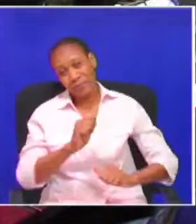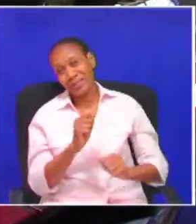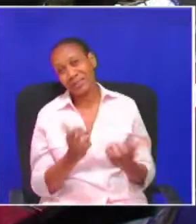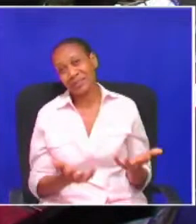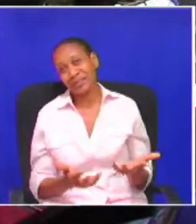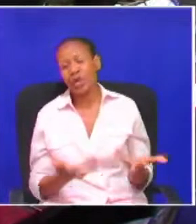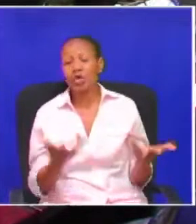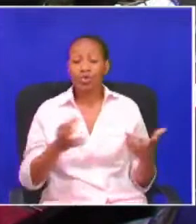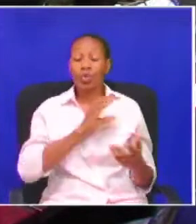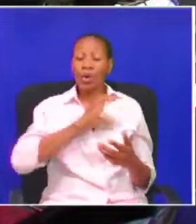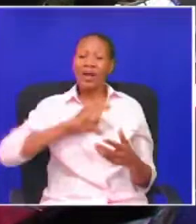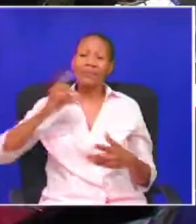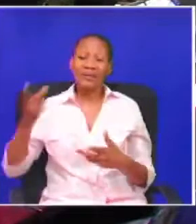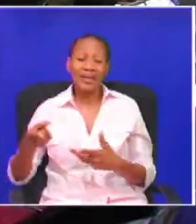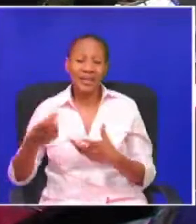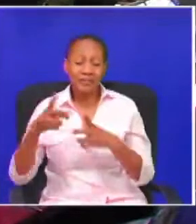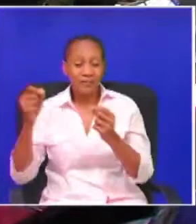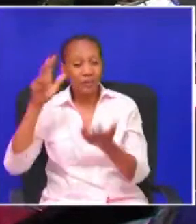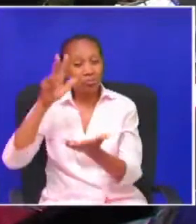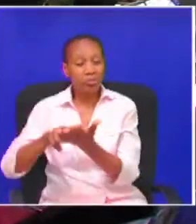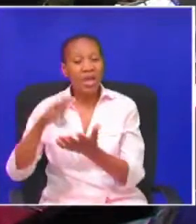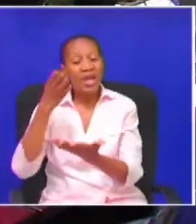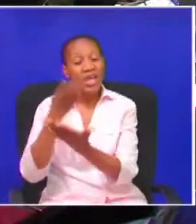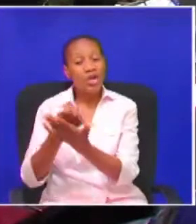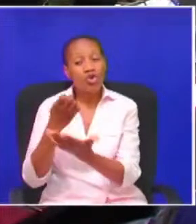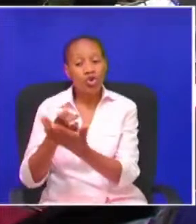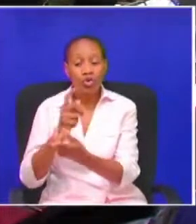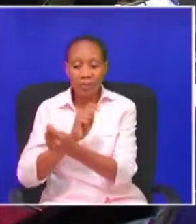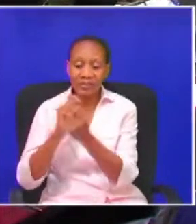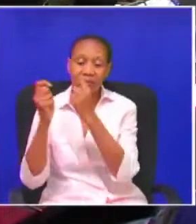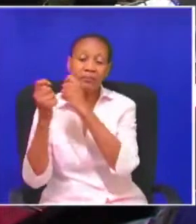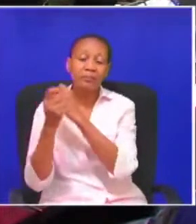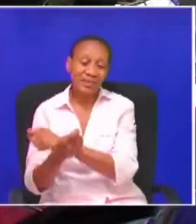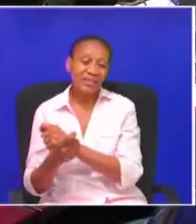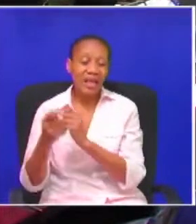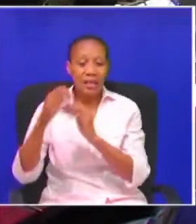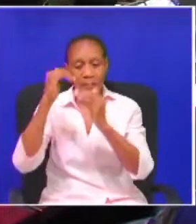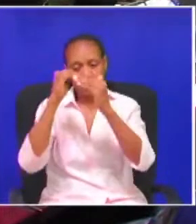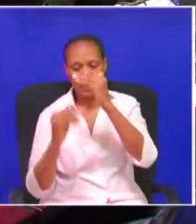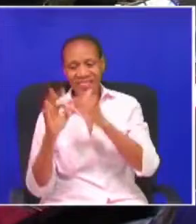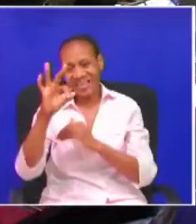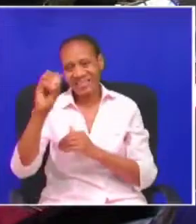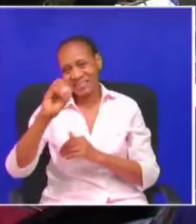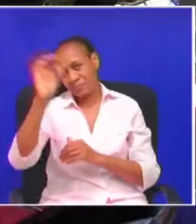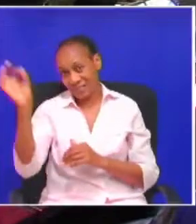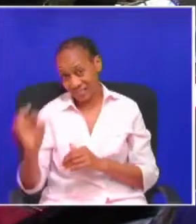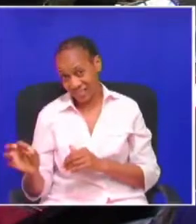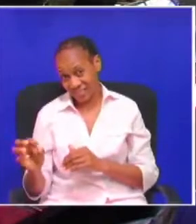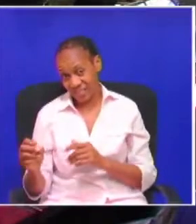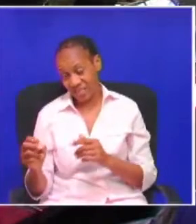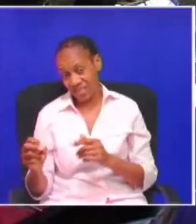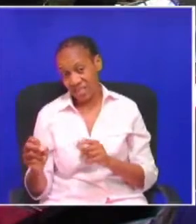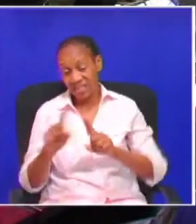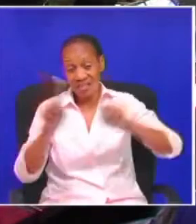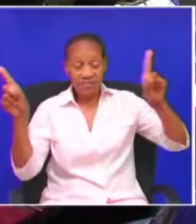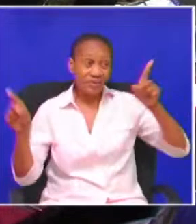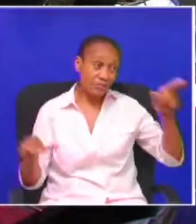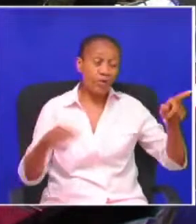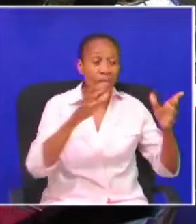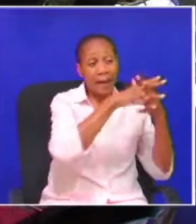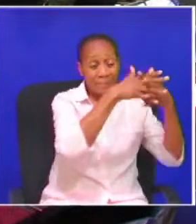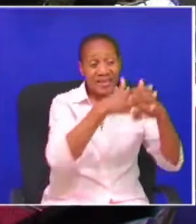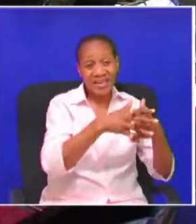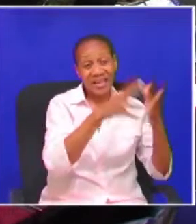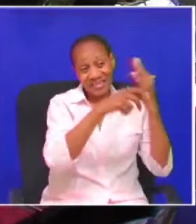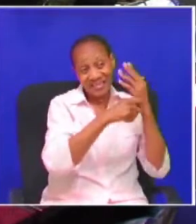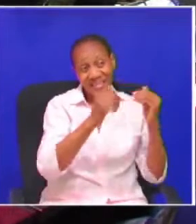the Cabinet's recently endorsed economic response package to the 30% tariffs imposed by the United States of America,